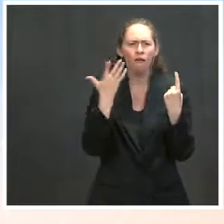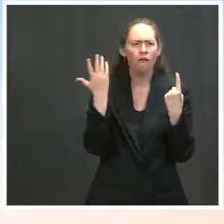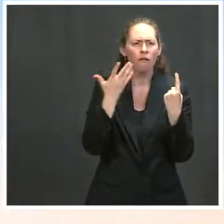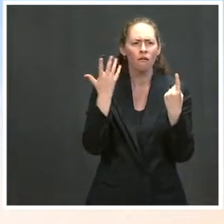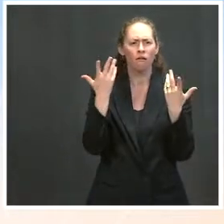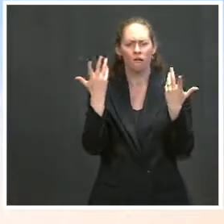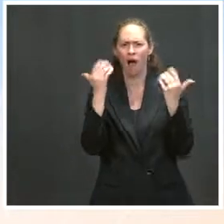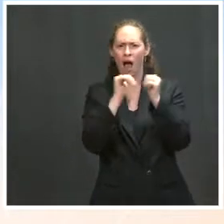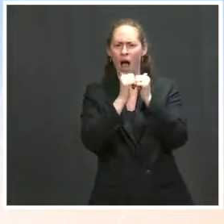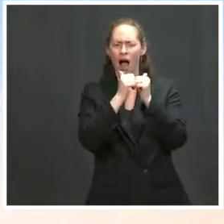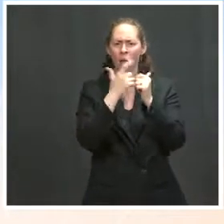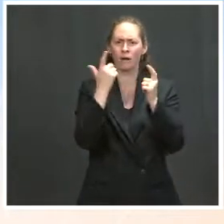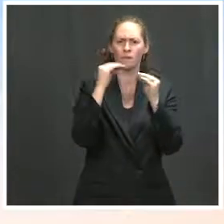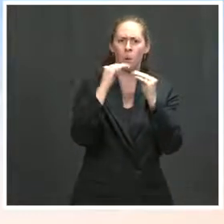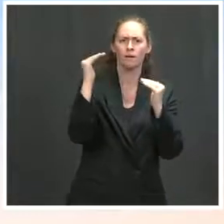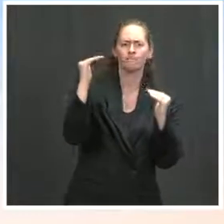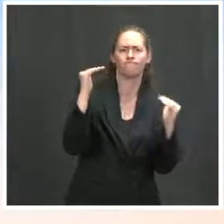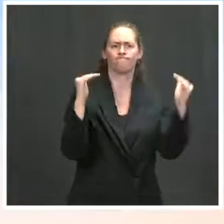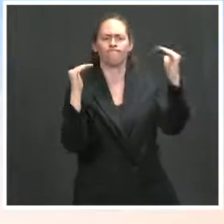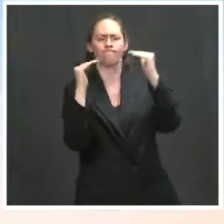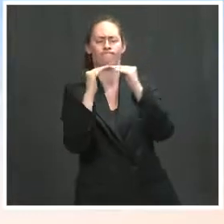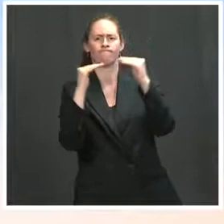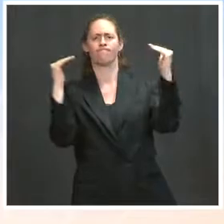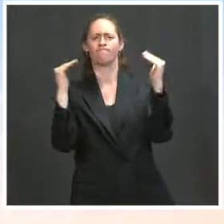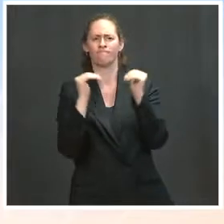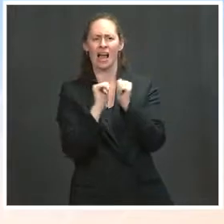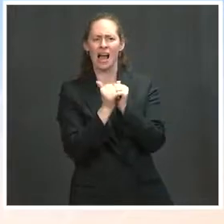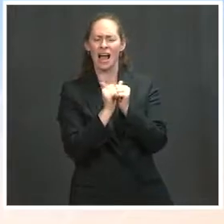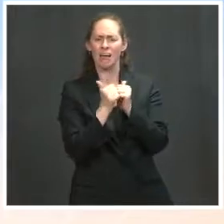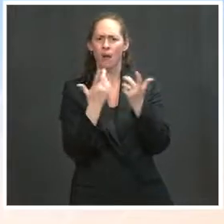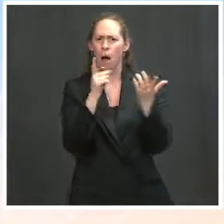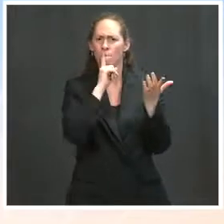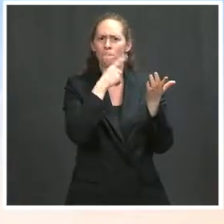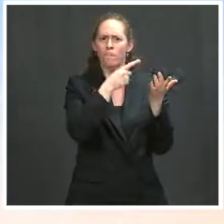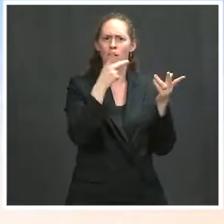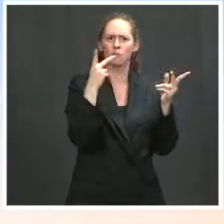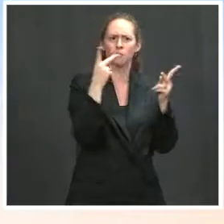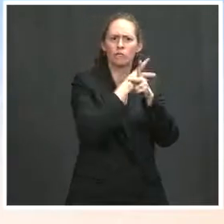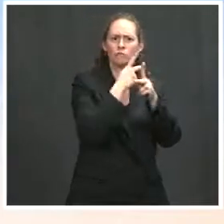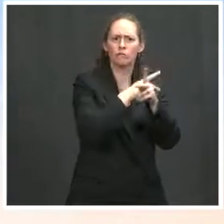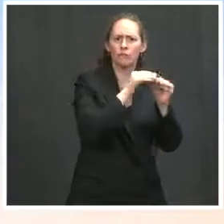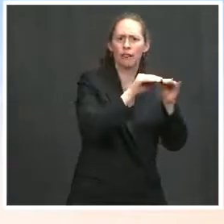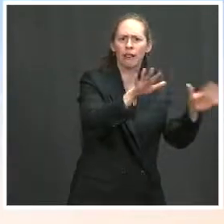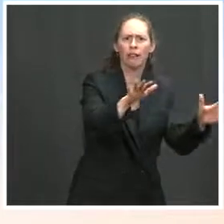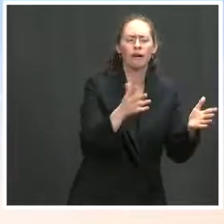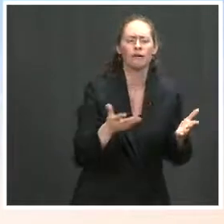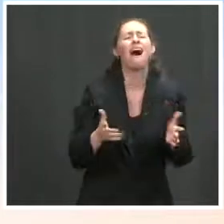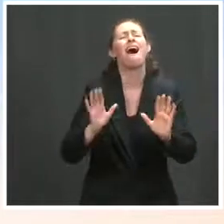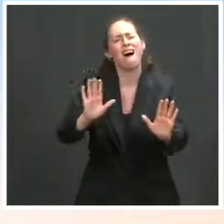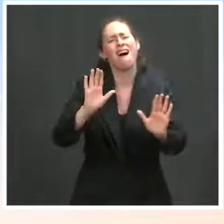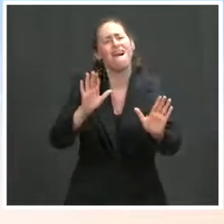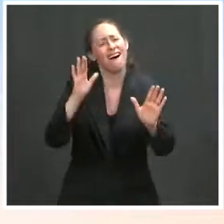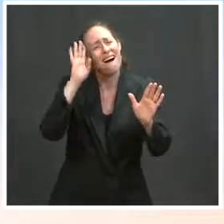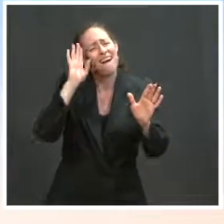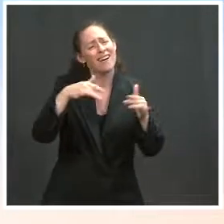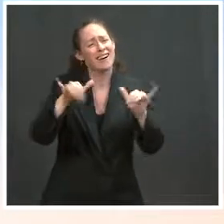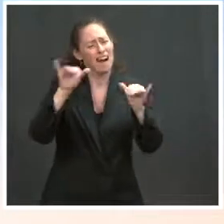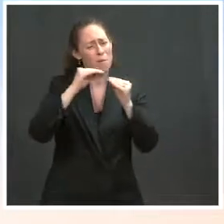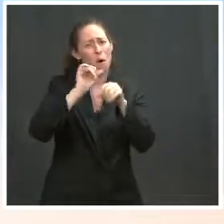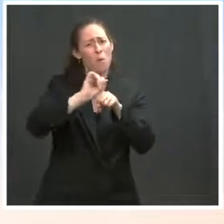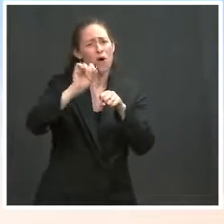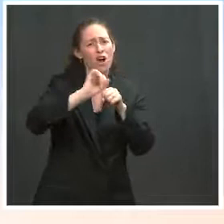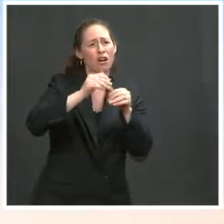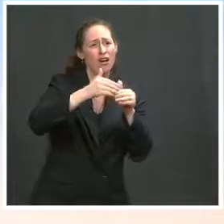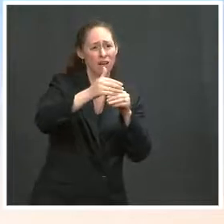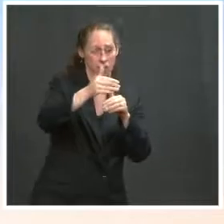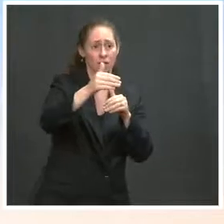direction that they are? Yeah, and look, as I said, we still have a lot of work to do. That's very critical and important, and it's alarming, those numbers, right? Because